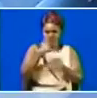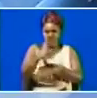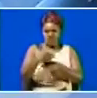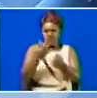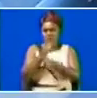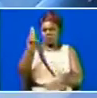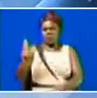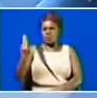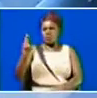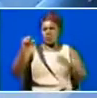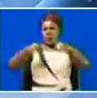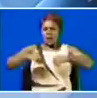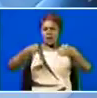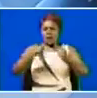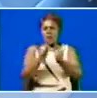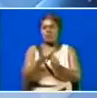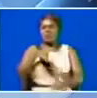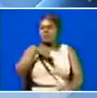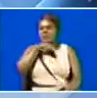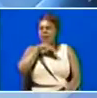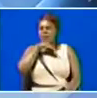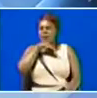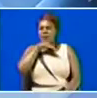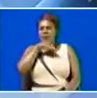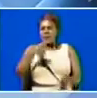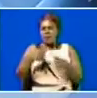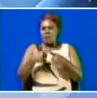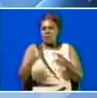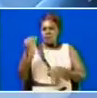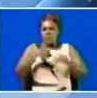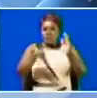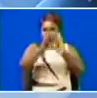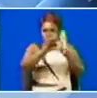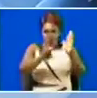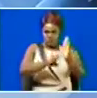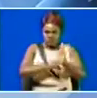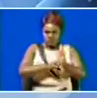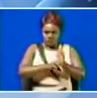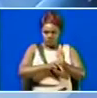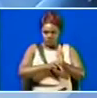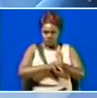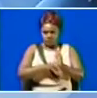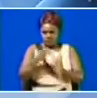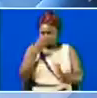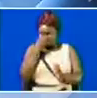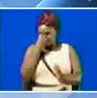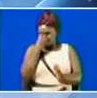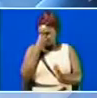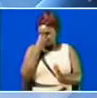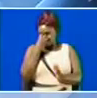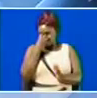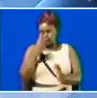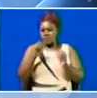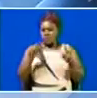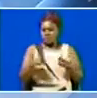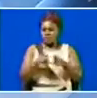Uhuru Kenyatta's cooperation deal with opposition chief Raila Odinga. But is a referendum debate isolating Ruto and his allies? And is there an